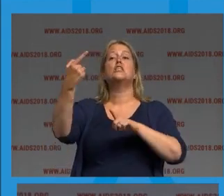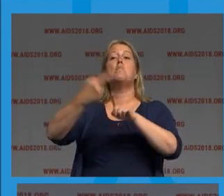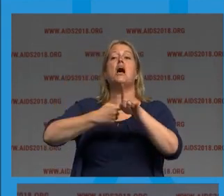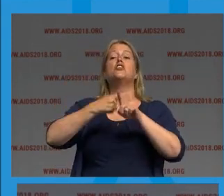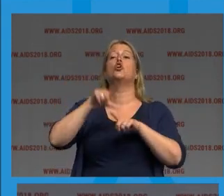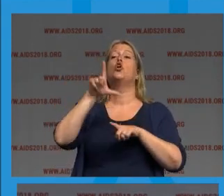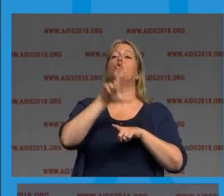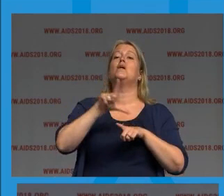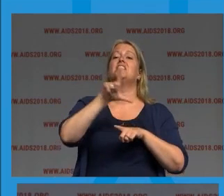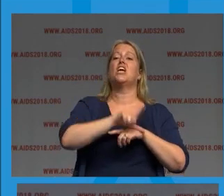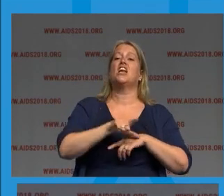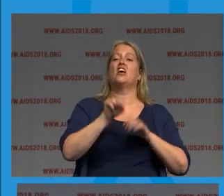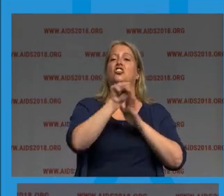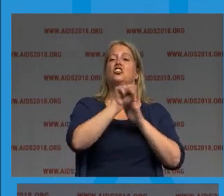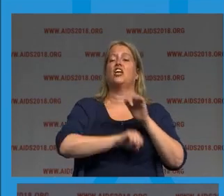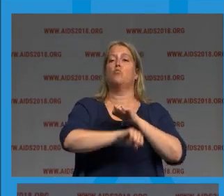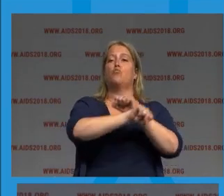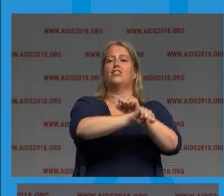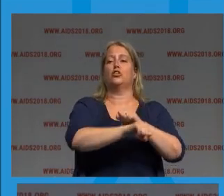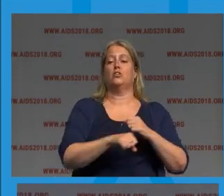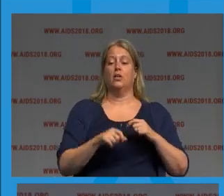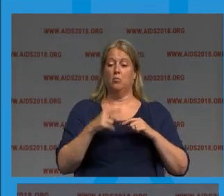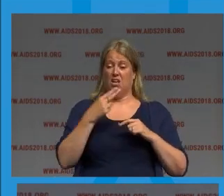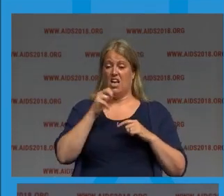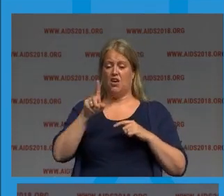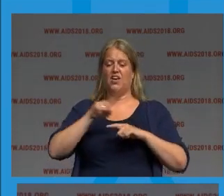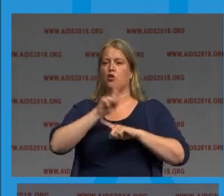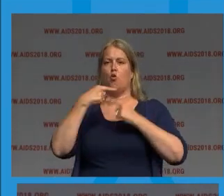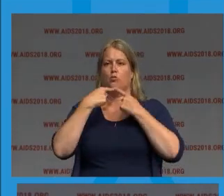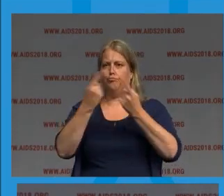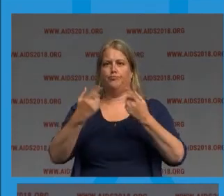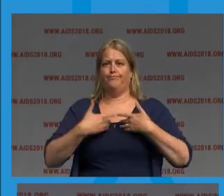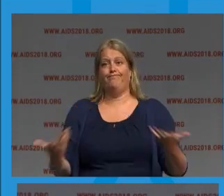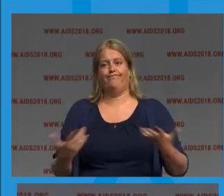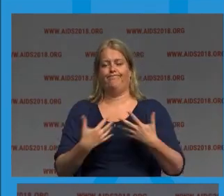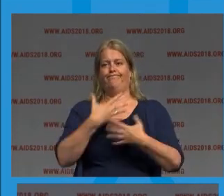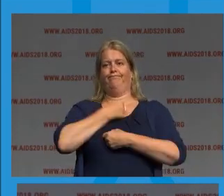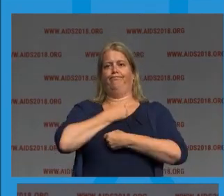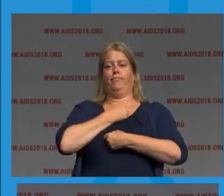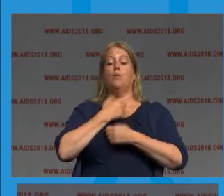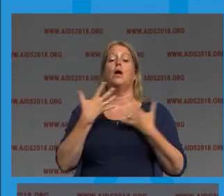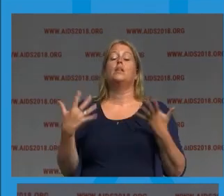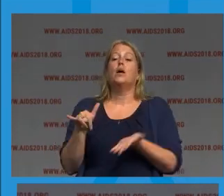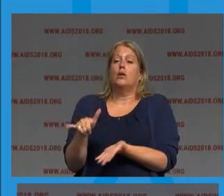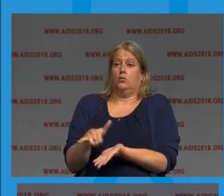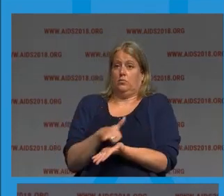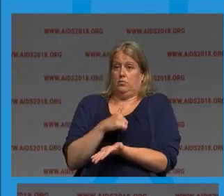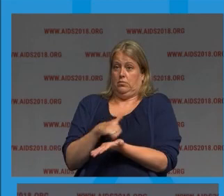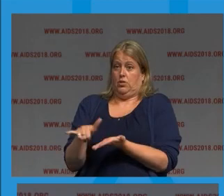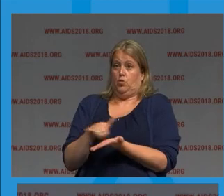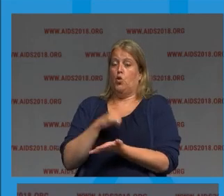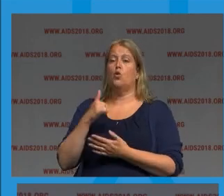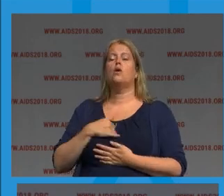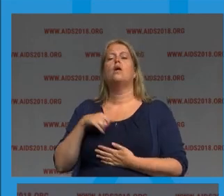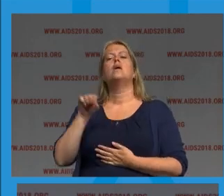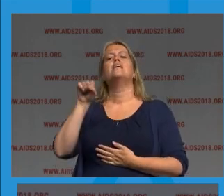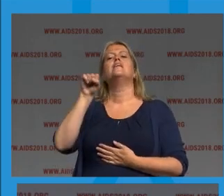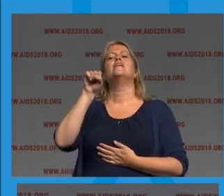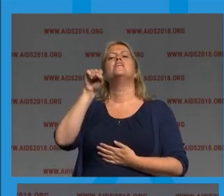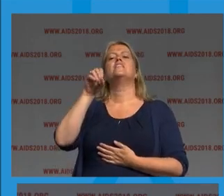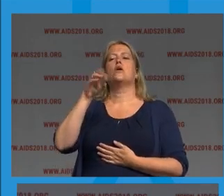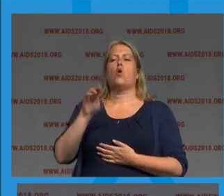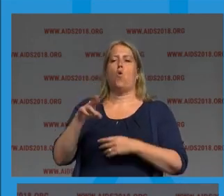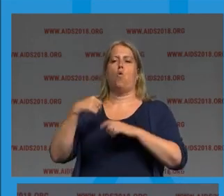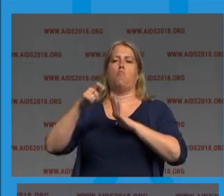HIV non-disclosure charge. Now I am based in New York. I'm Assistant Director of the Cyril Project and coordinate a network